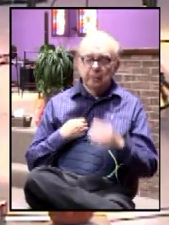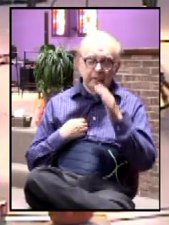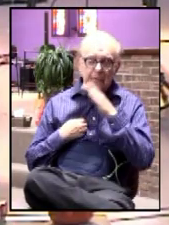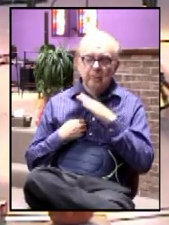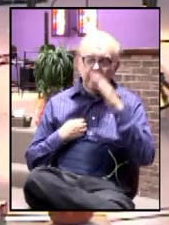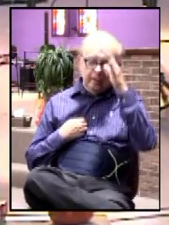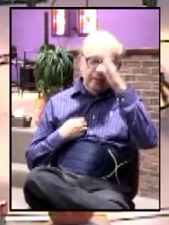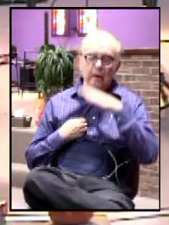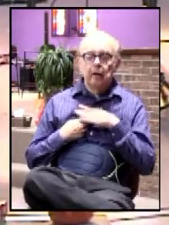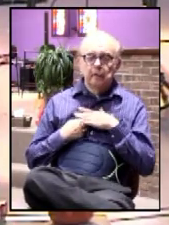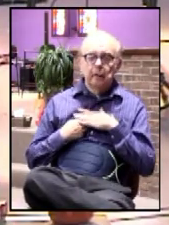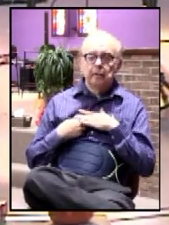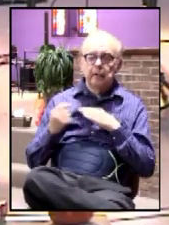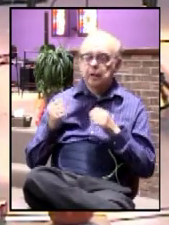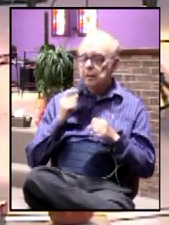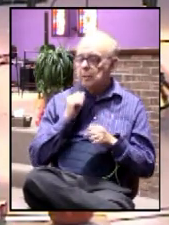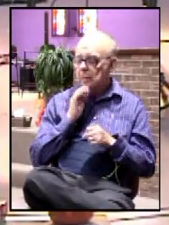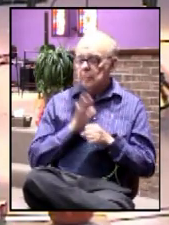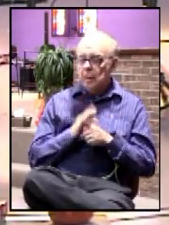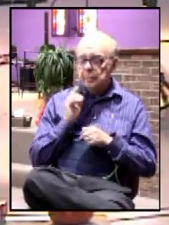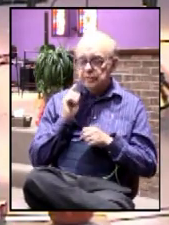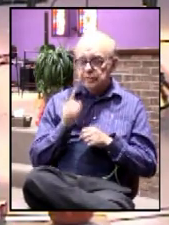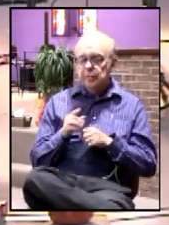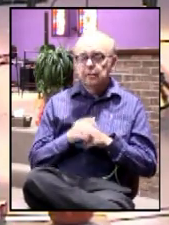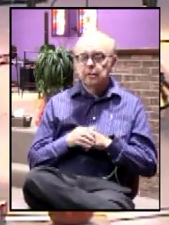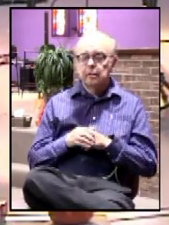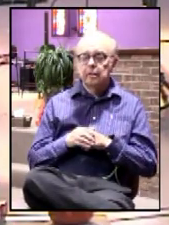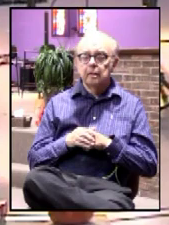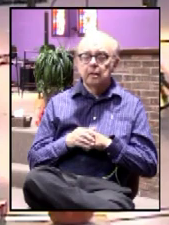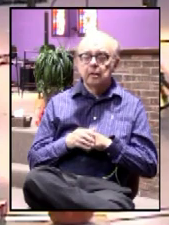ladies and gentlemen, and he promised you,